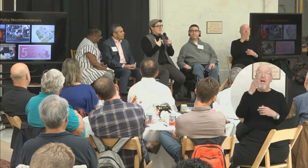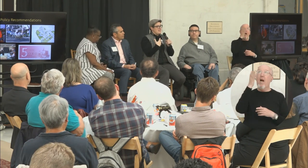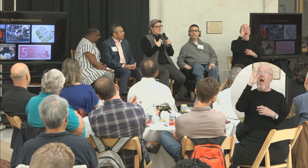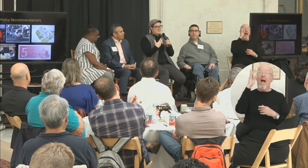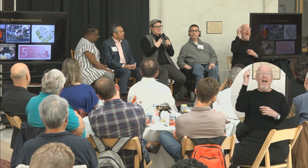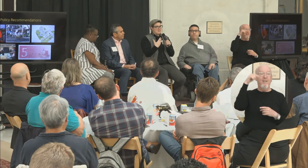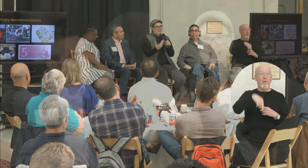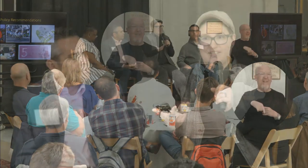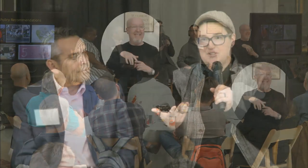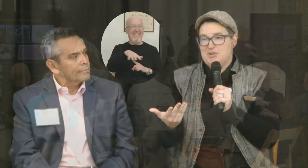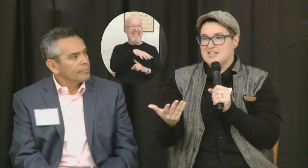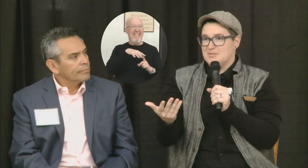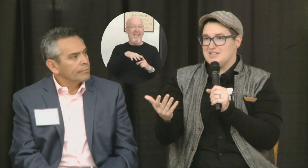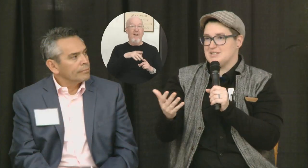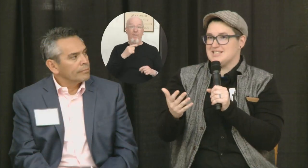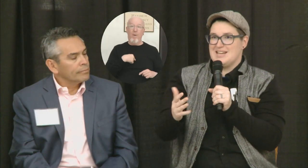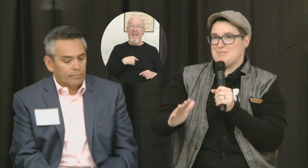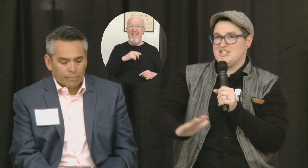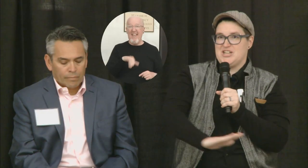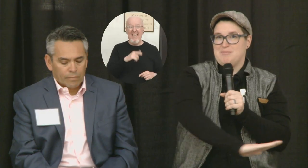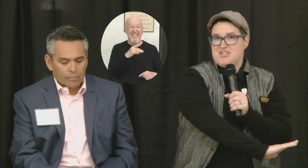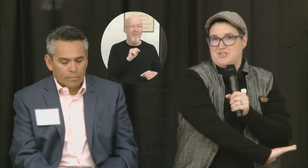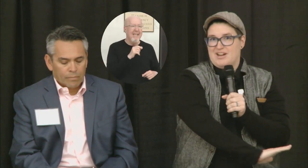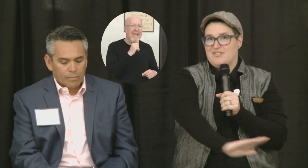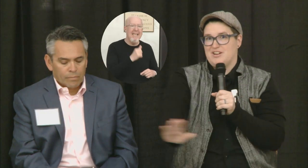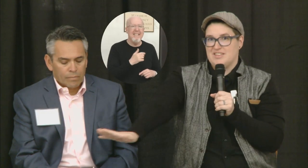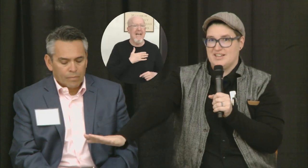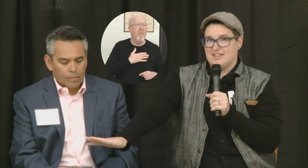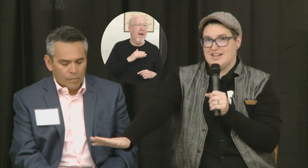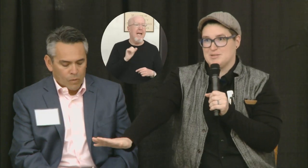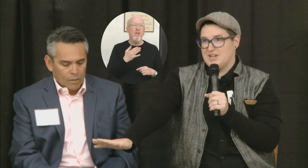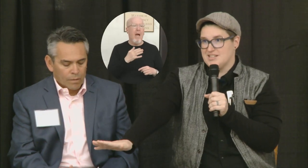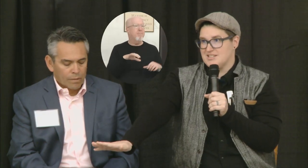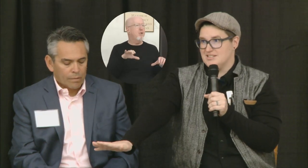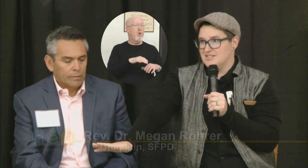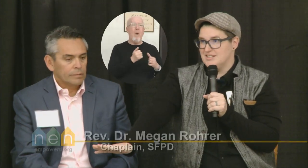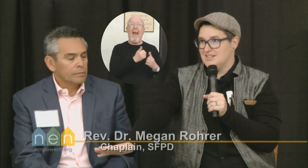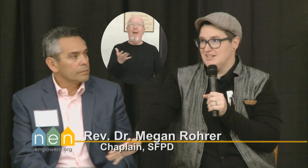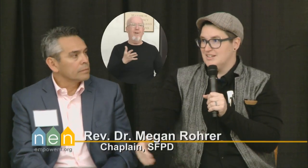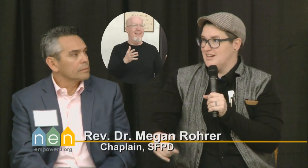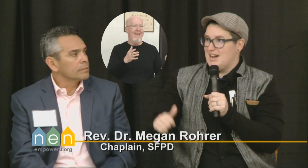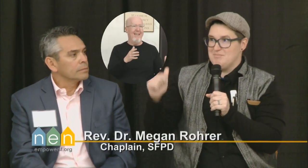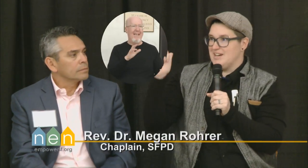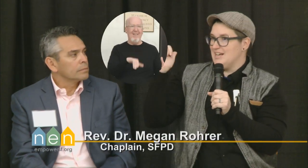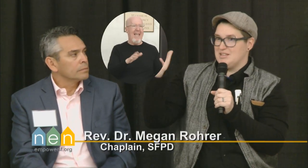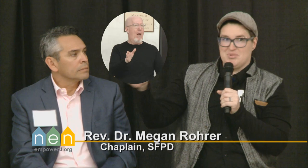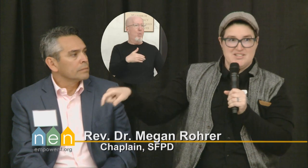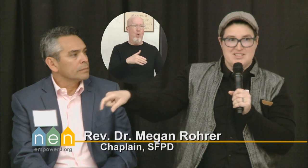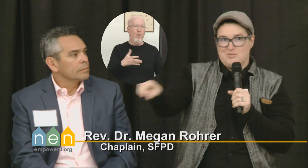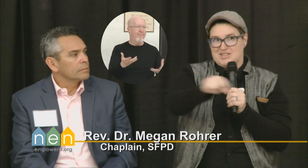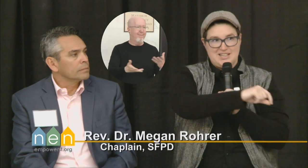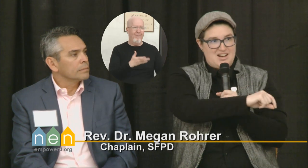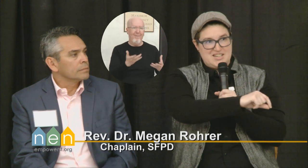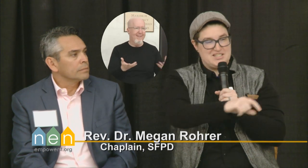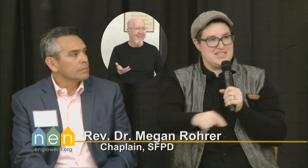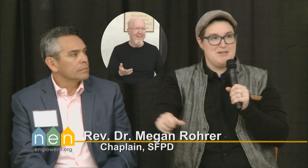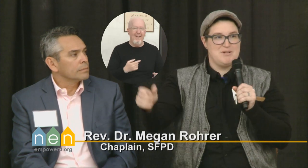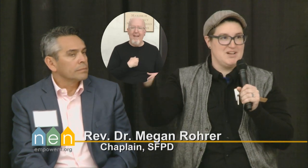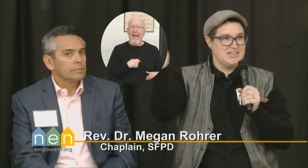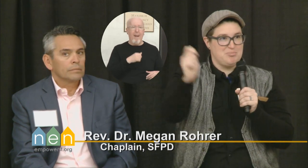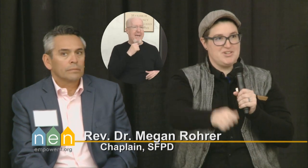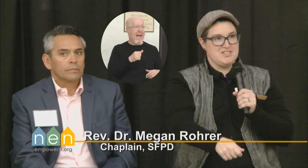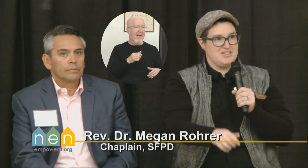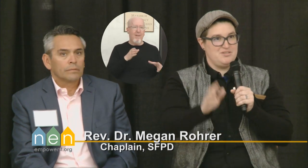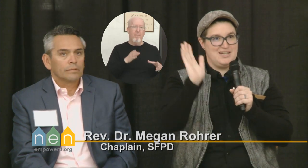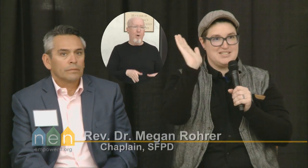to me is a gift because it means it's not my job to do everything in that space. I'm not the person with the caution tape.